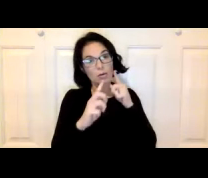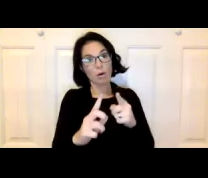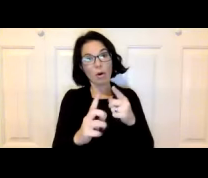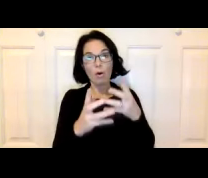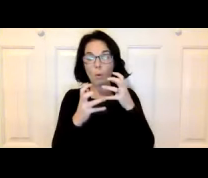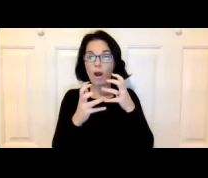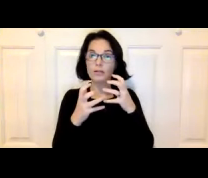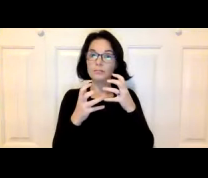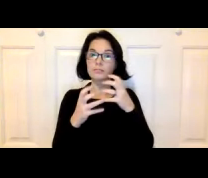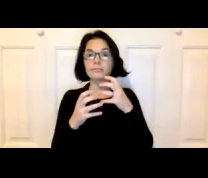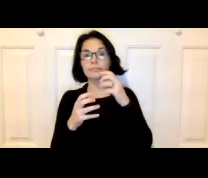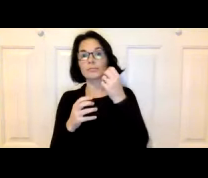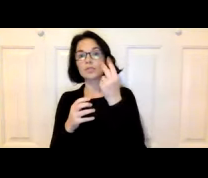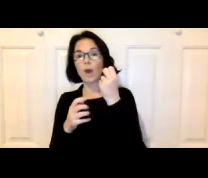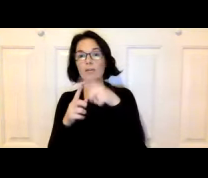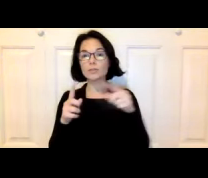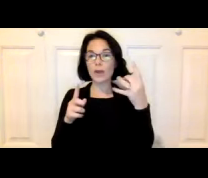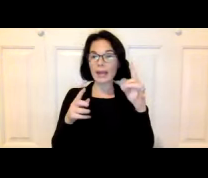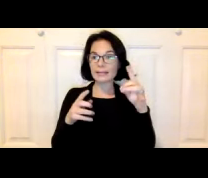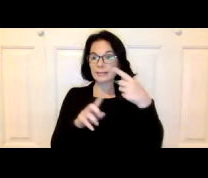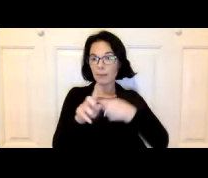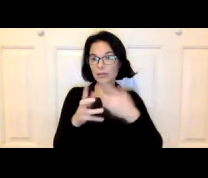where we're at now. Next slide, please.